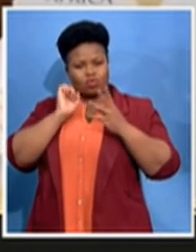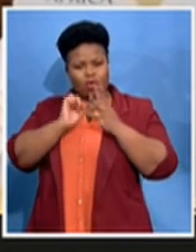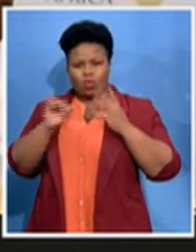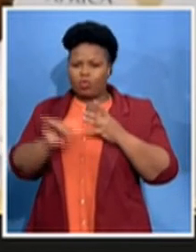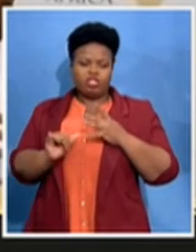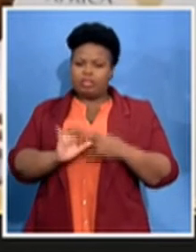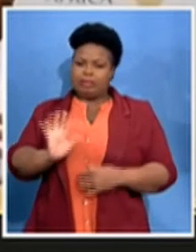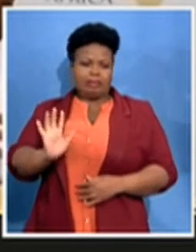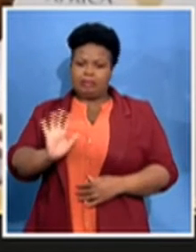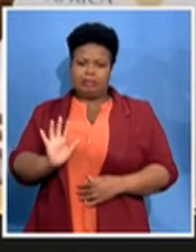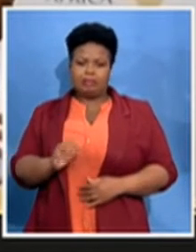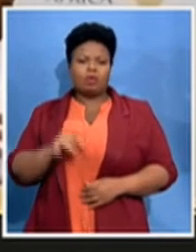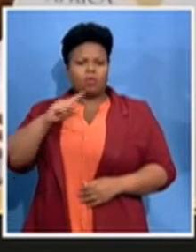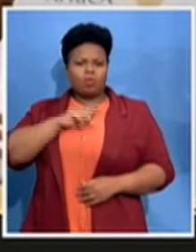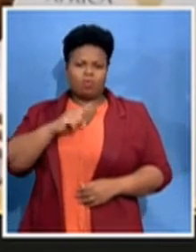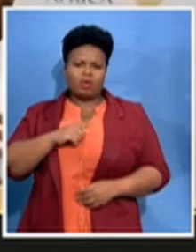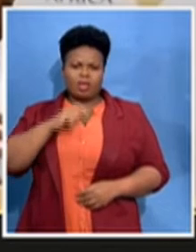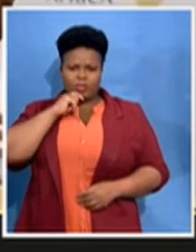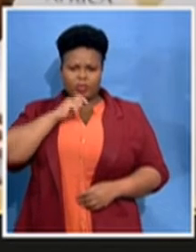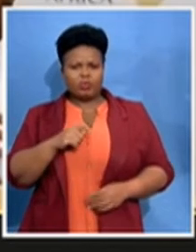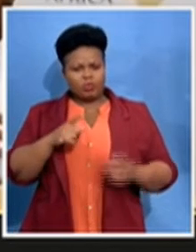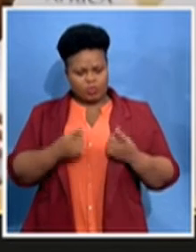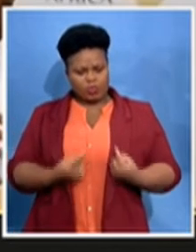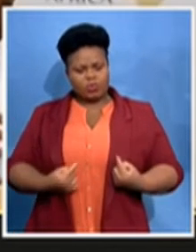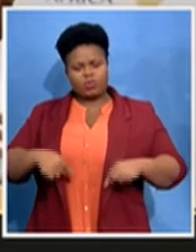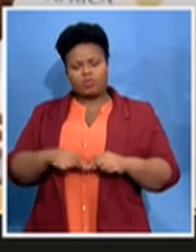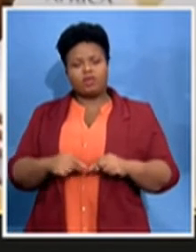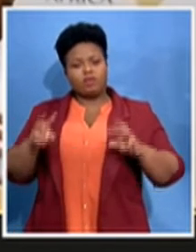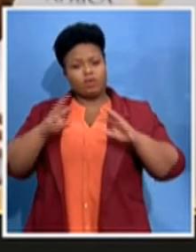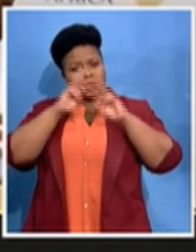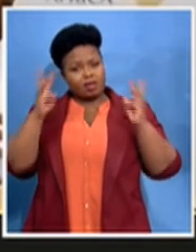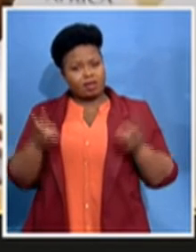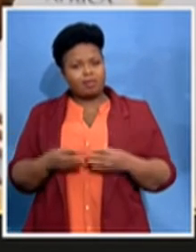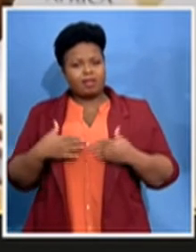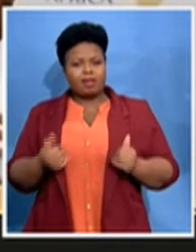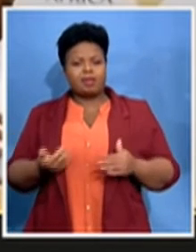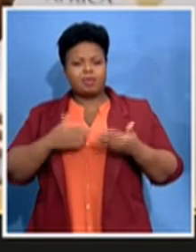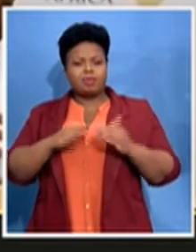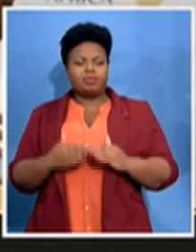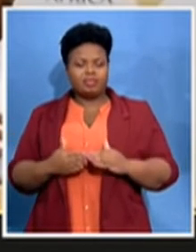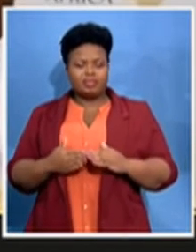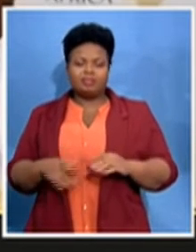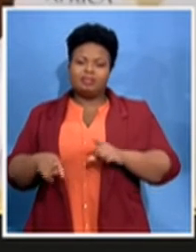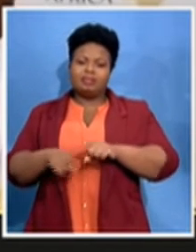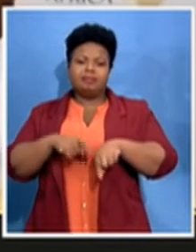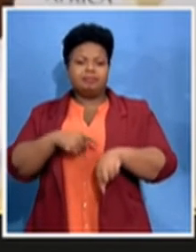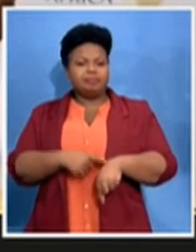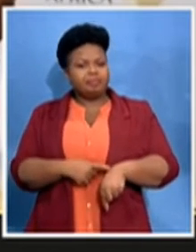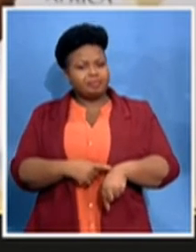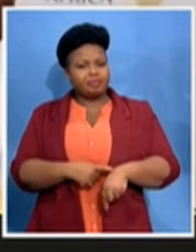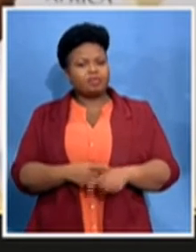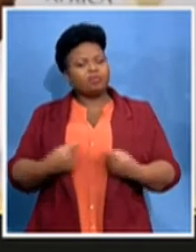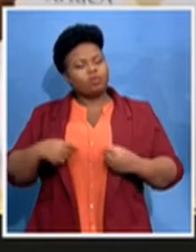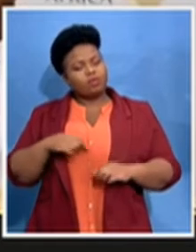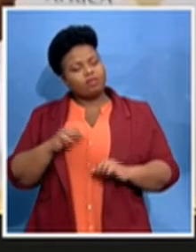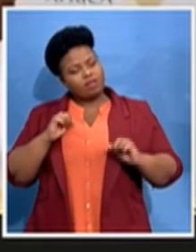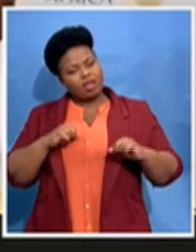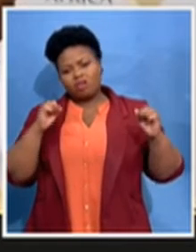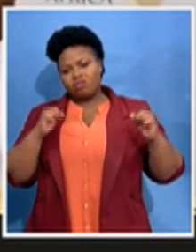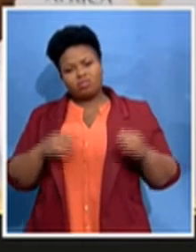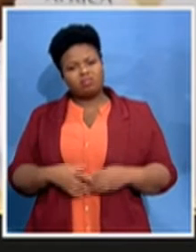as the global health community have also agreed that it wasn't appropriate to be linking